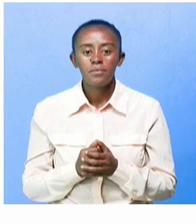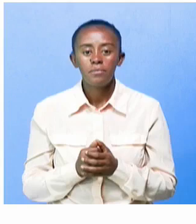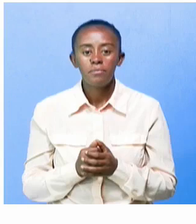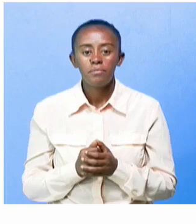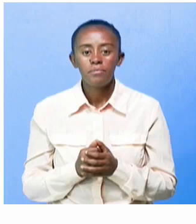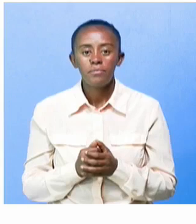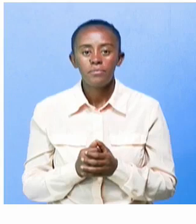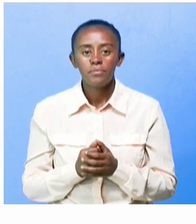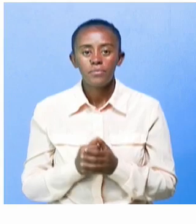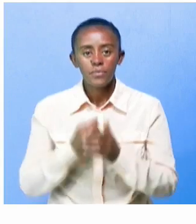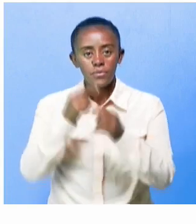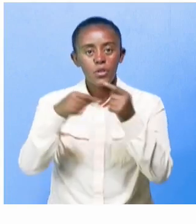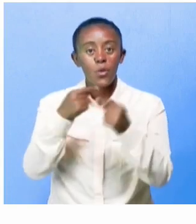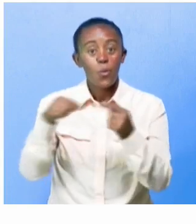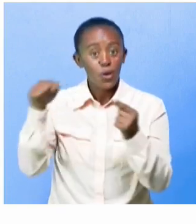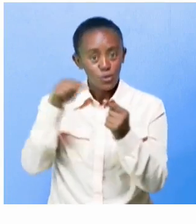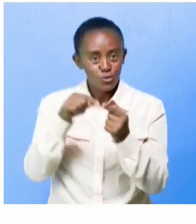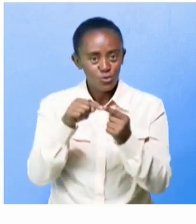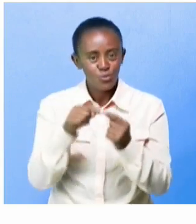going to.